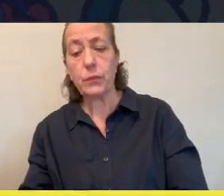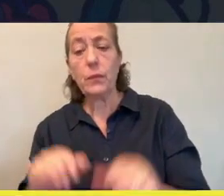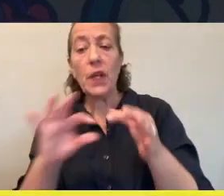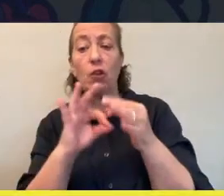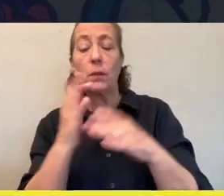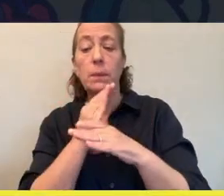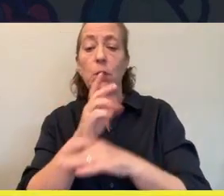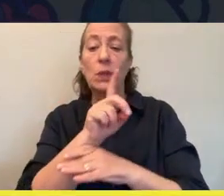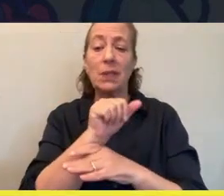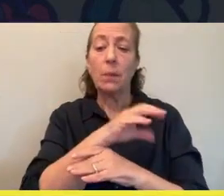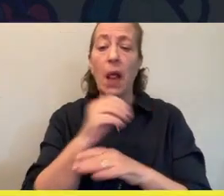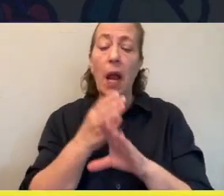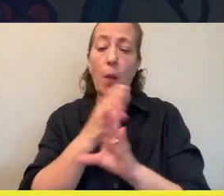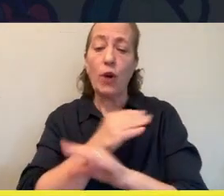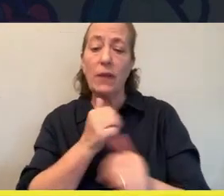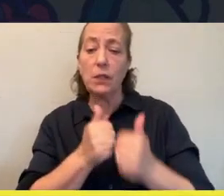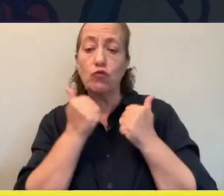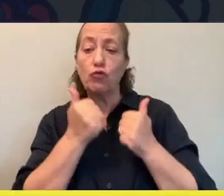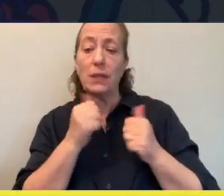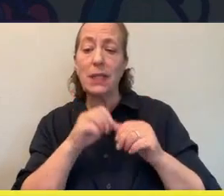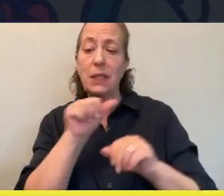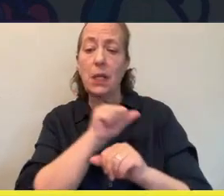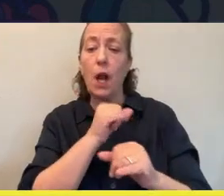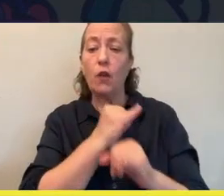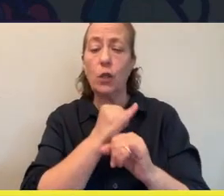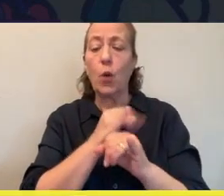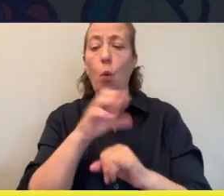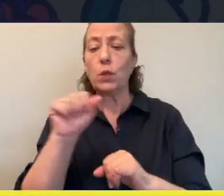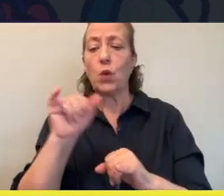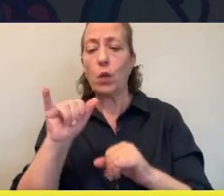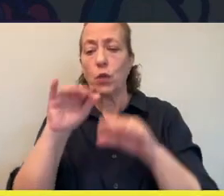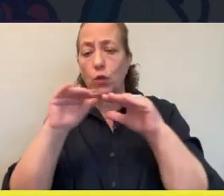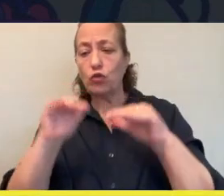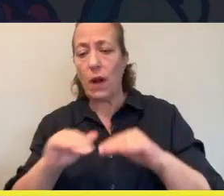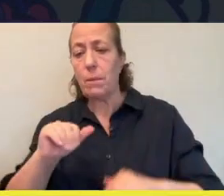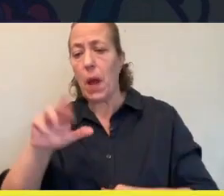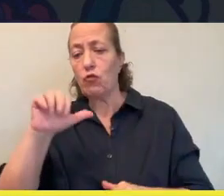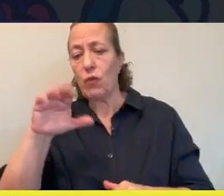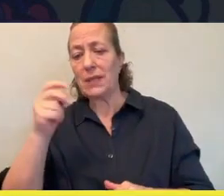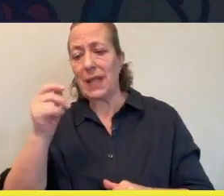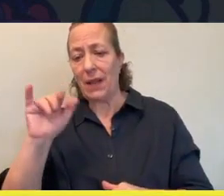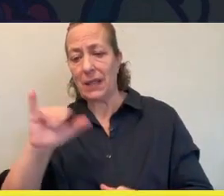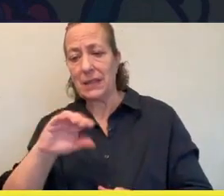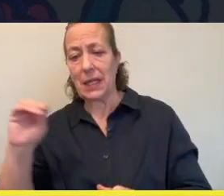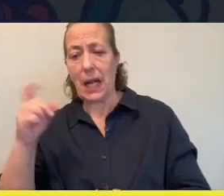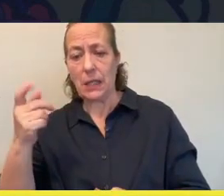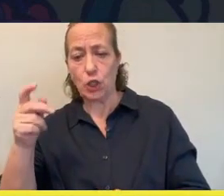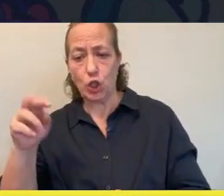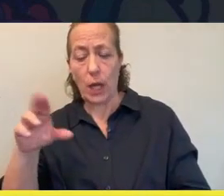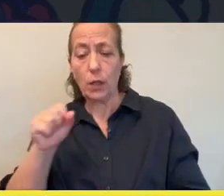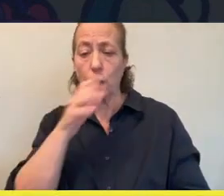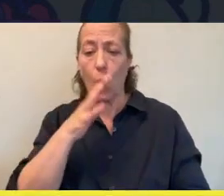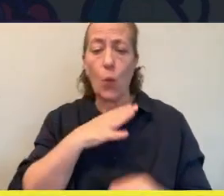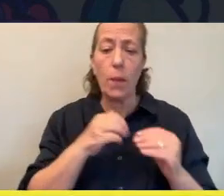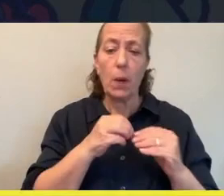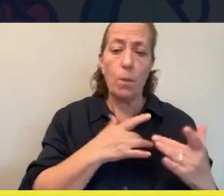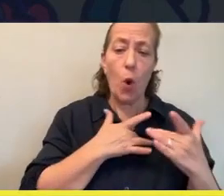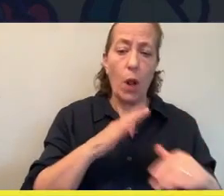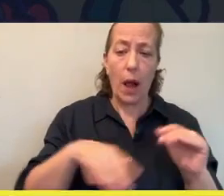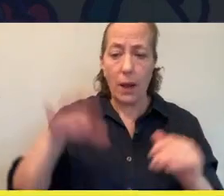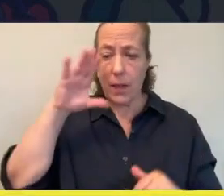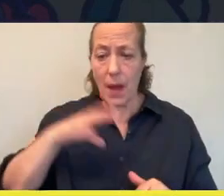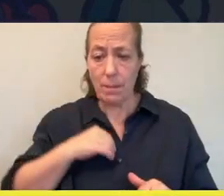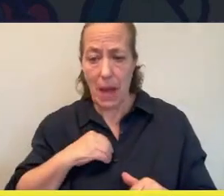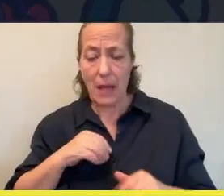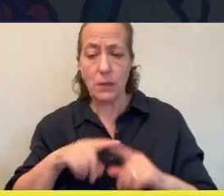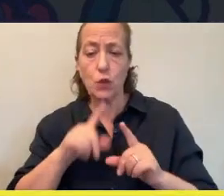and previous residence in another institution was also stratified by race, ethnicity, and gender. So women were more likely than men to report